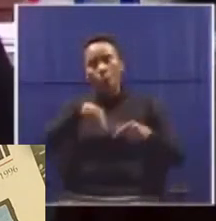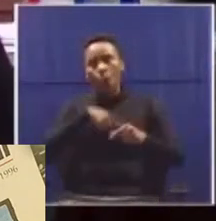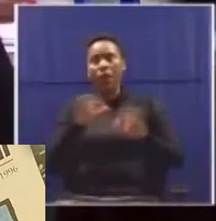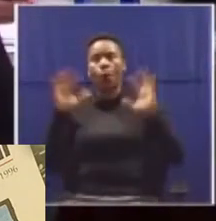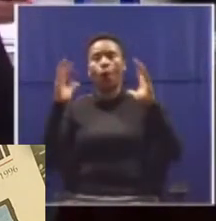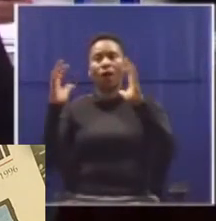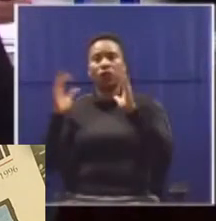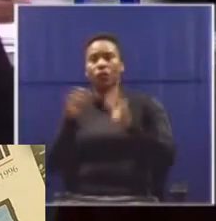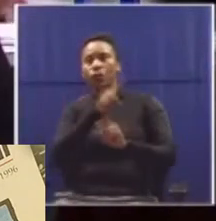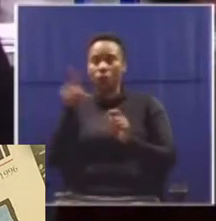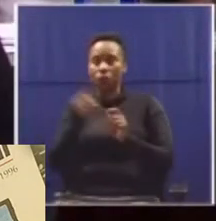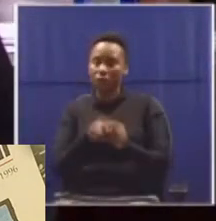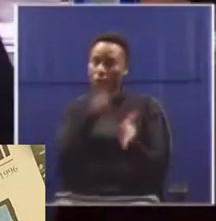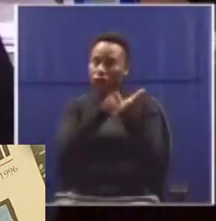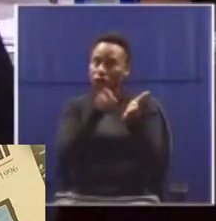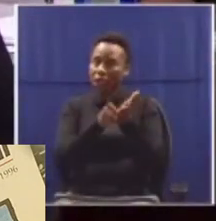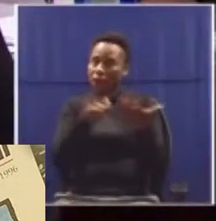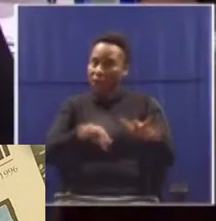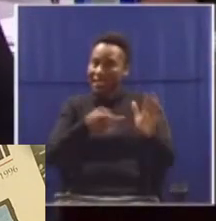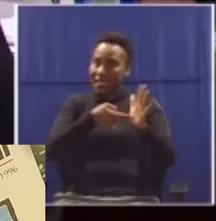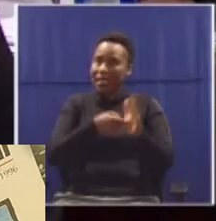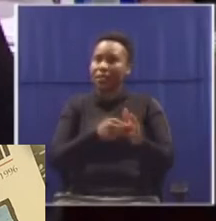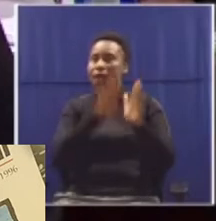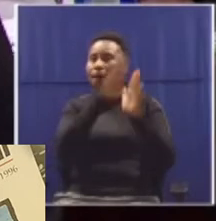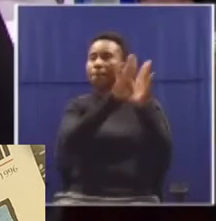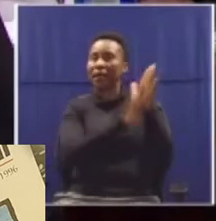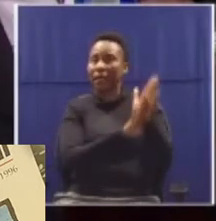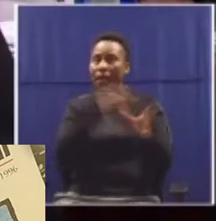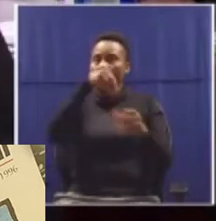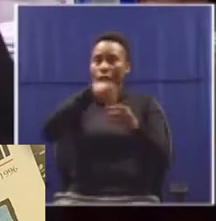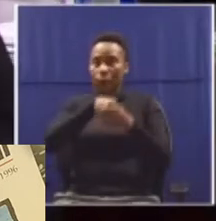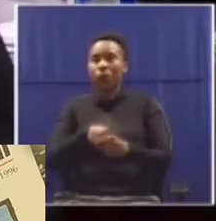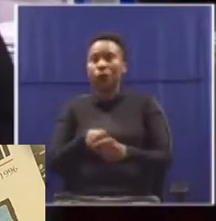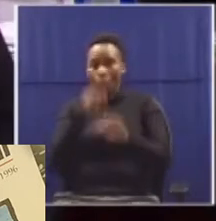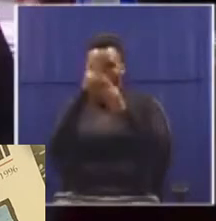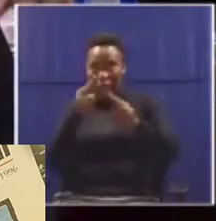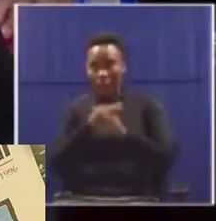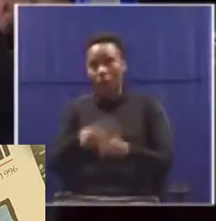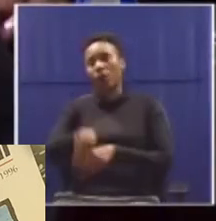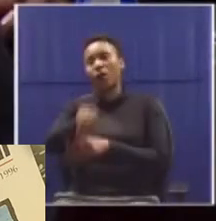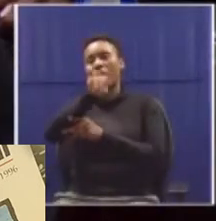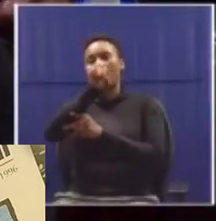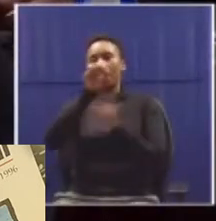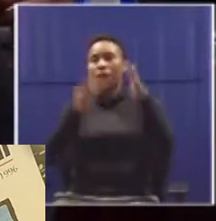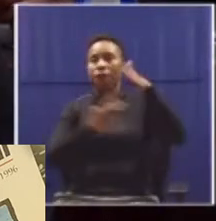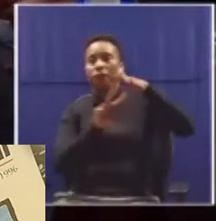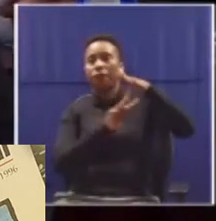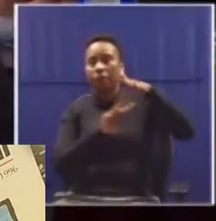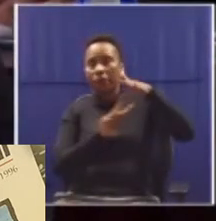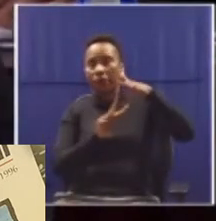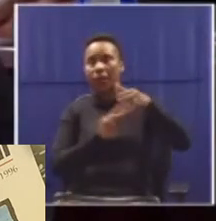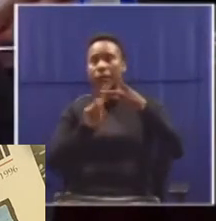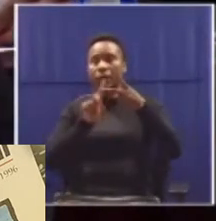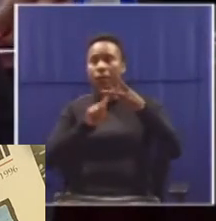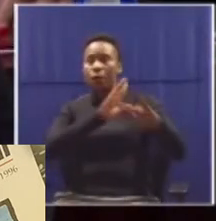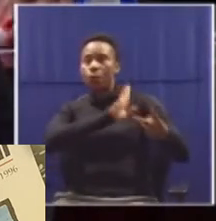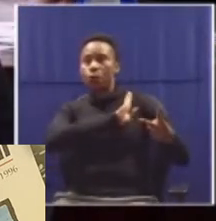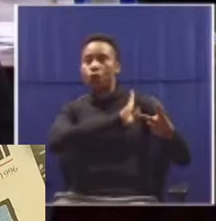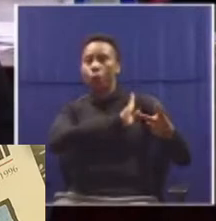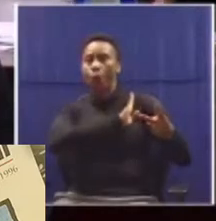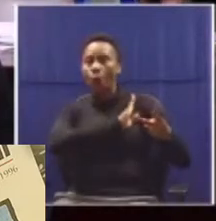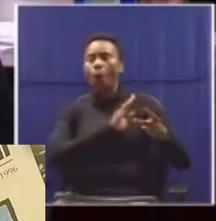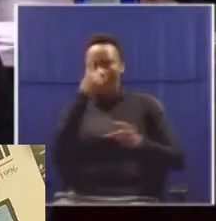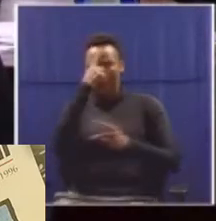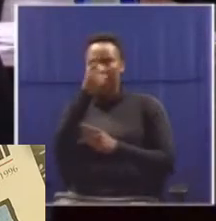to all those who drove this bill including the honorable individual uh Mr Bruno I believe he's here